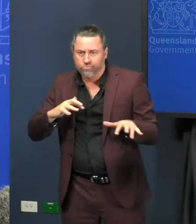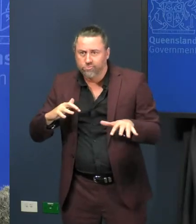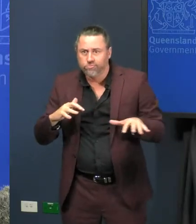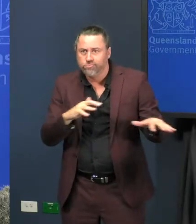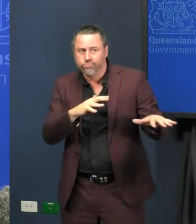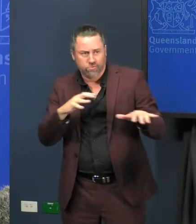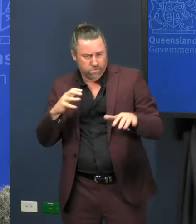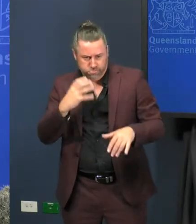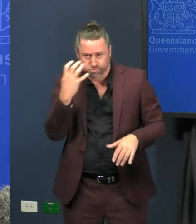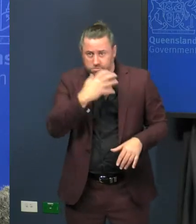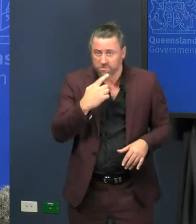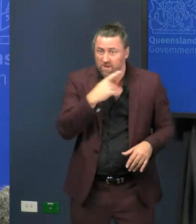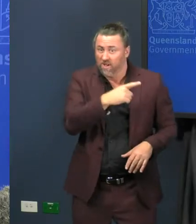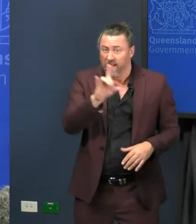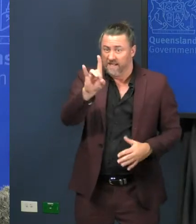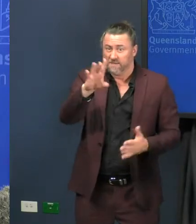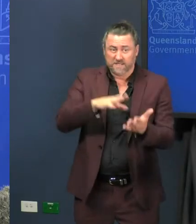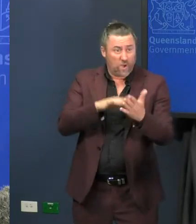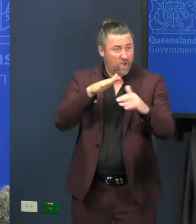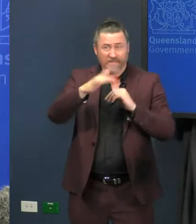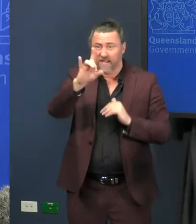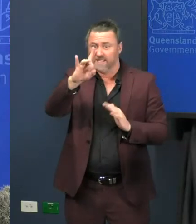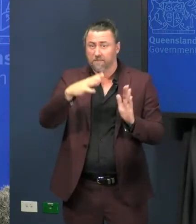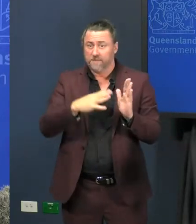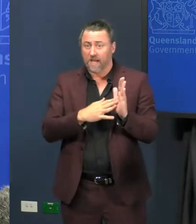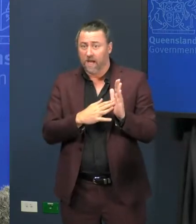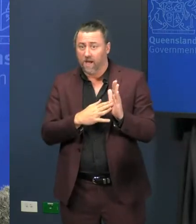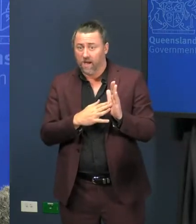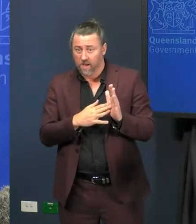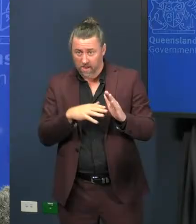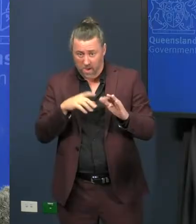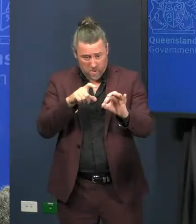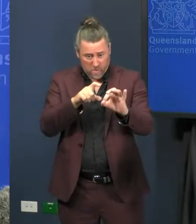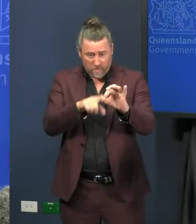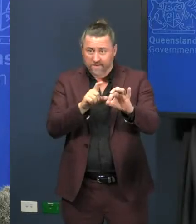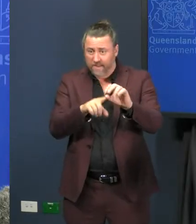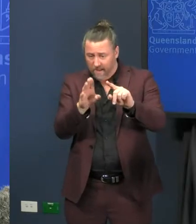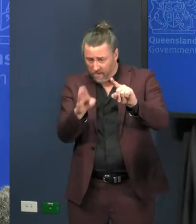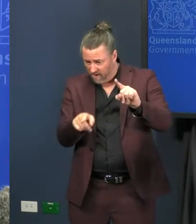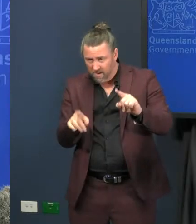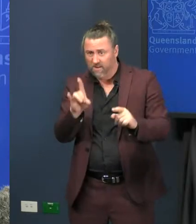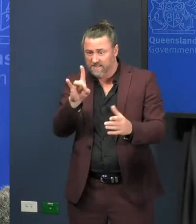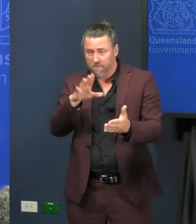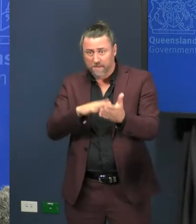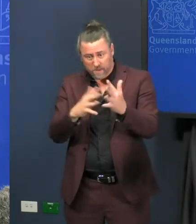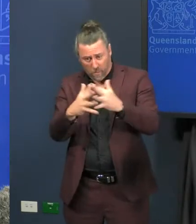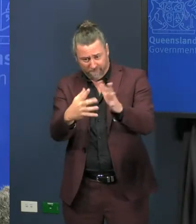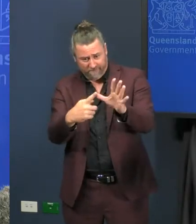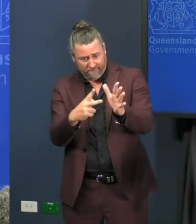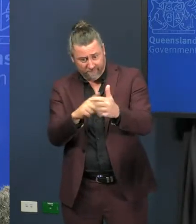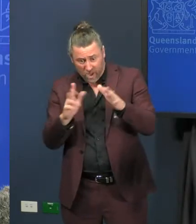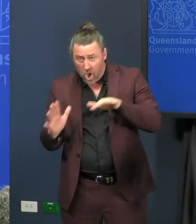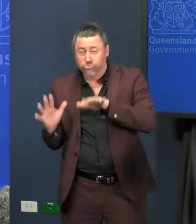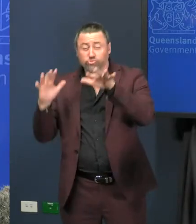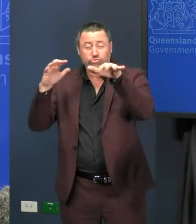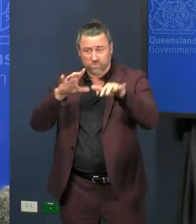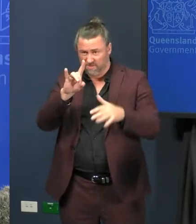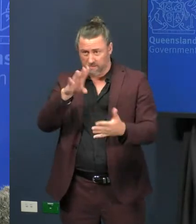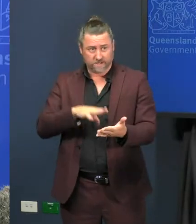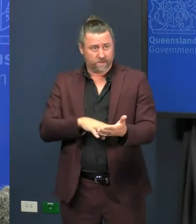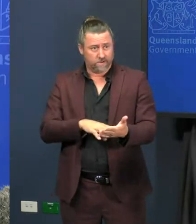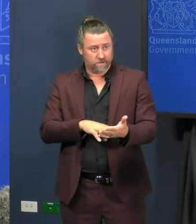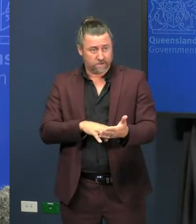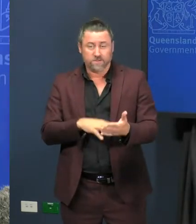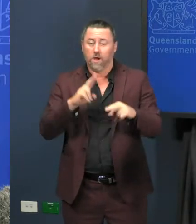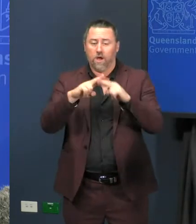seen 10-metre wave heights, over 10-metre wave heights recorded off the Queensland coast. And a coastal hazard warning is current